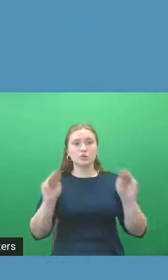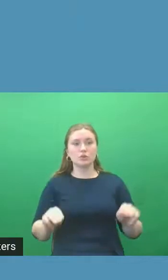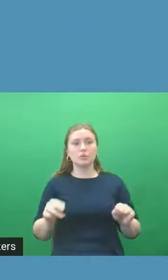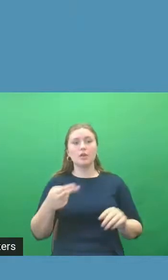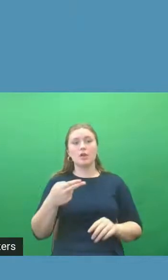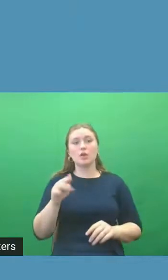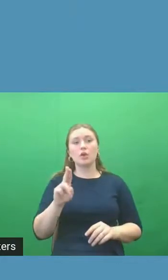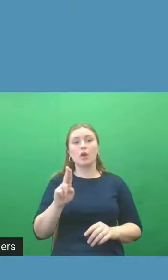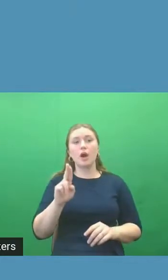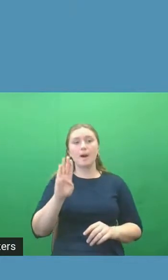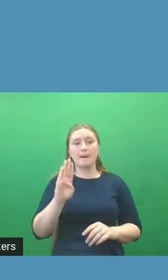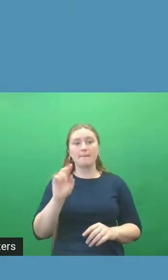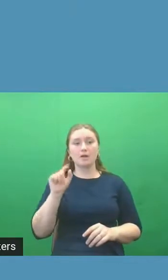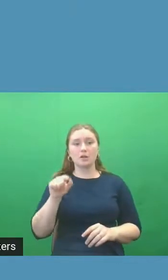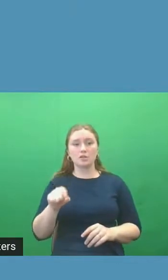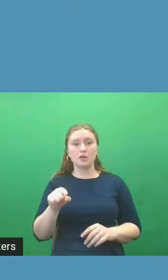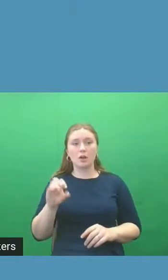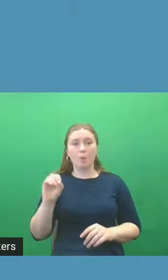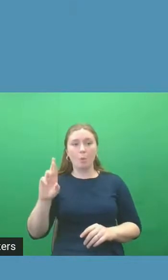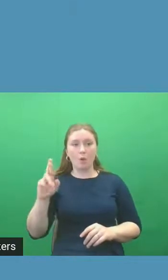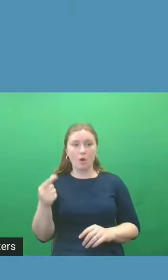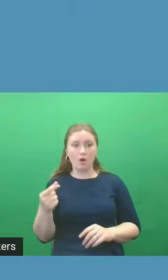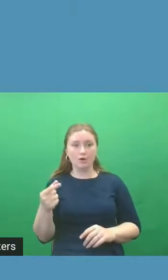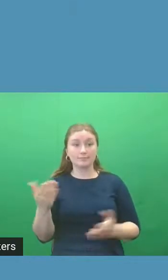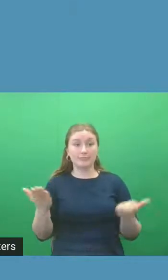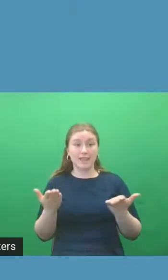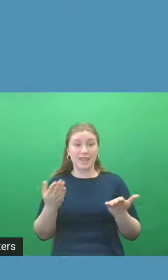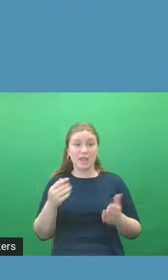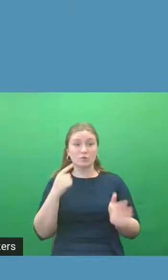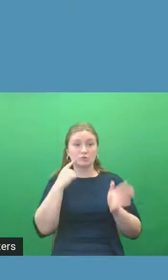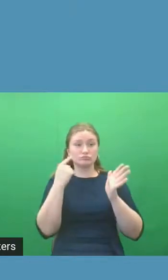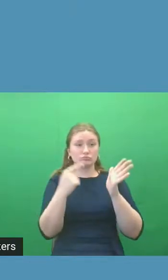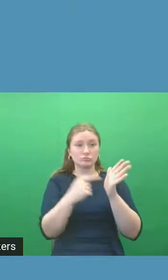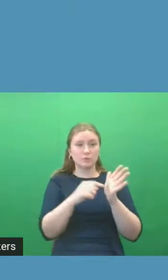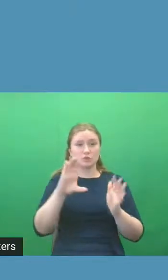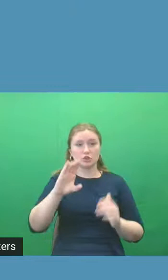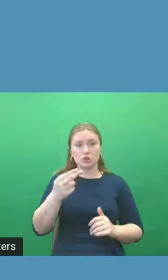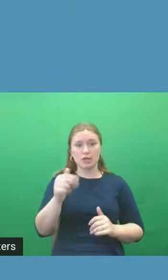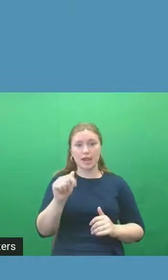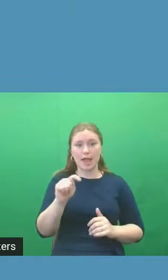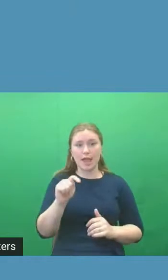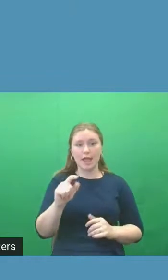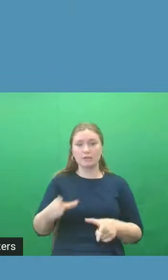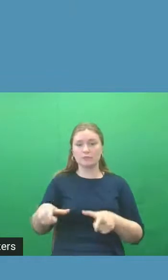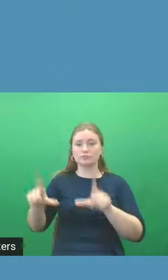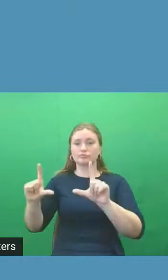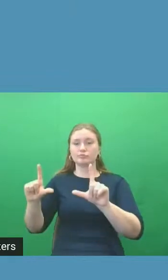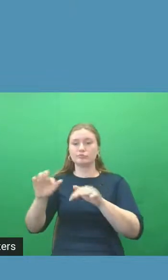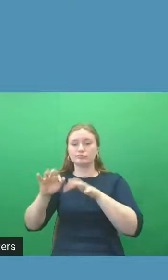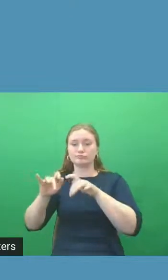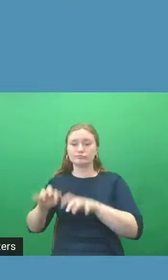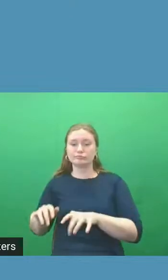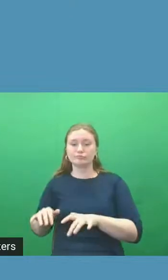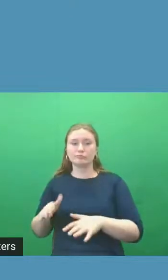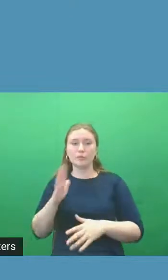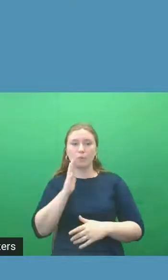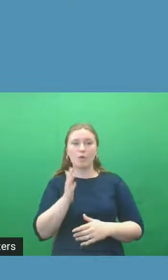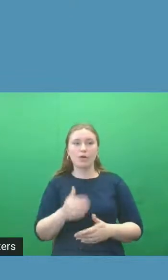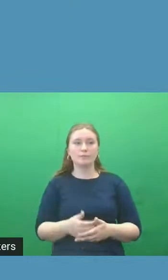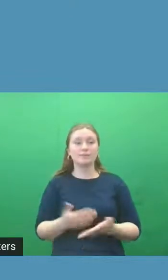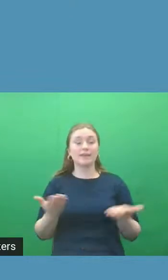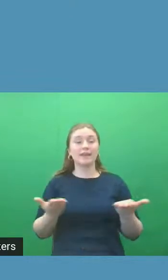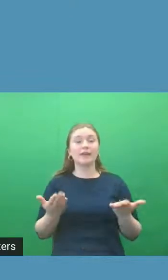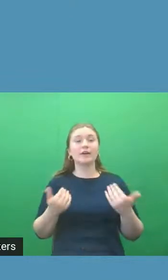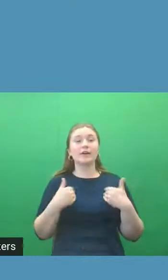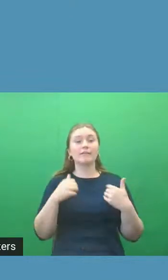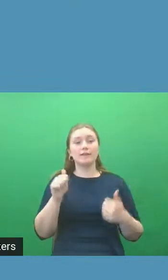all the captioning, chat, and questions posed by the attendees. I'd also like to acknowledge today's ASL interpreter,